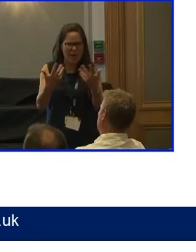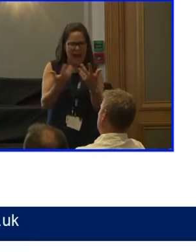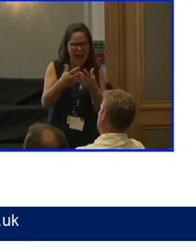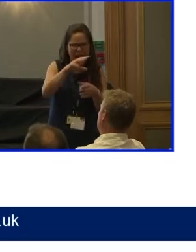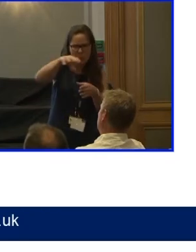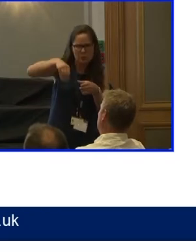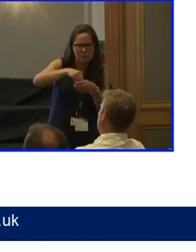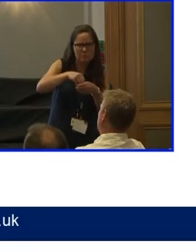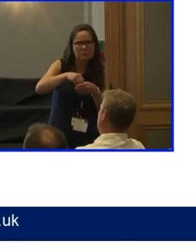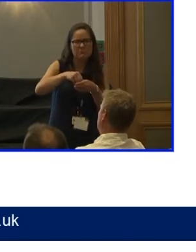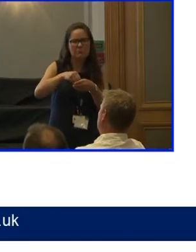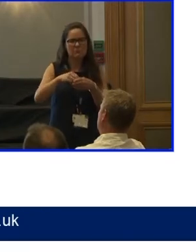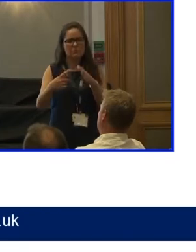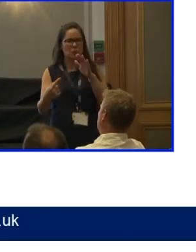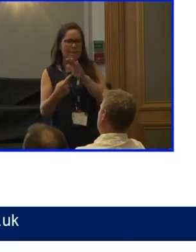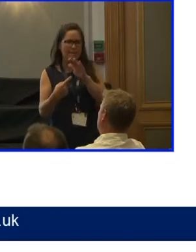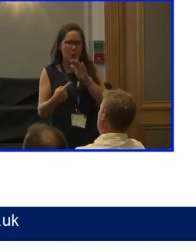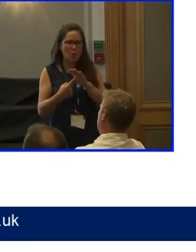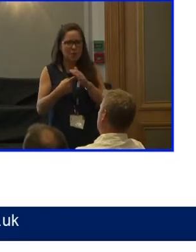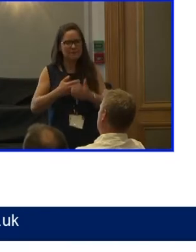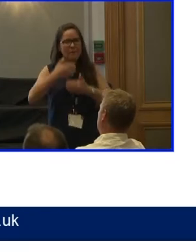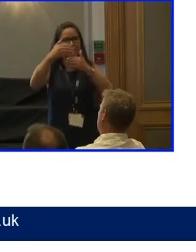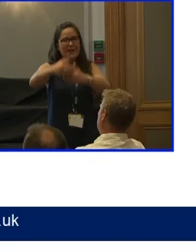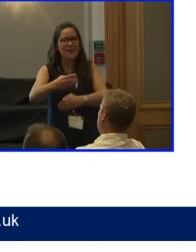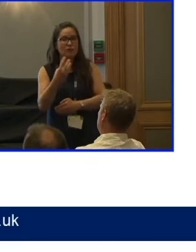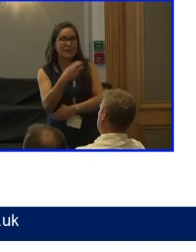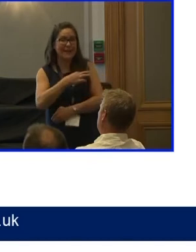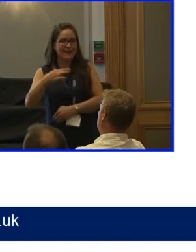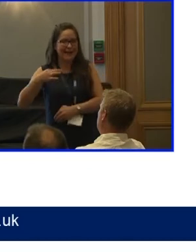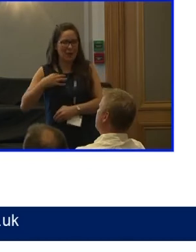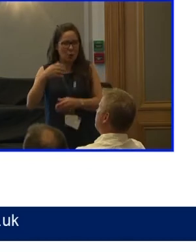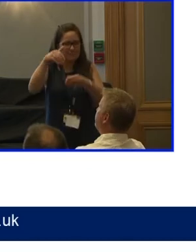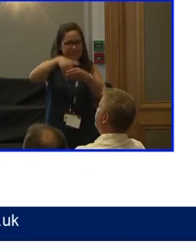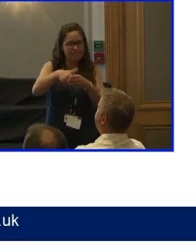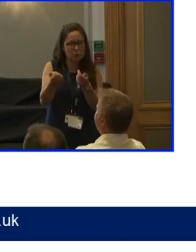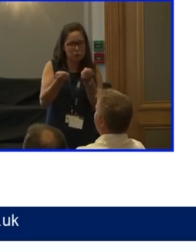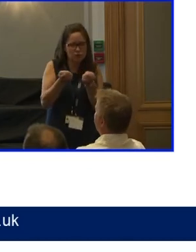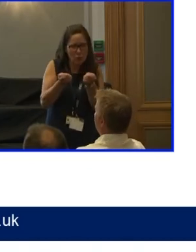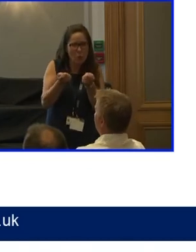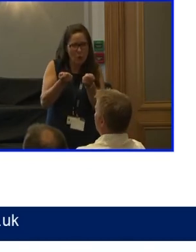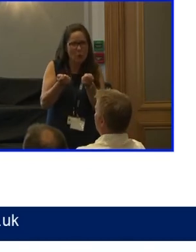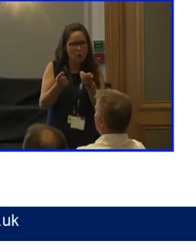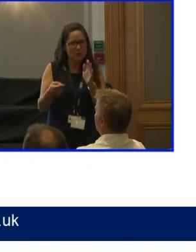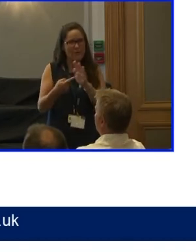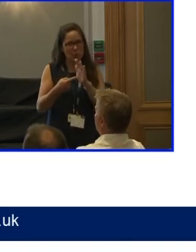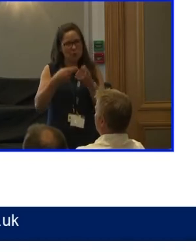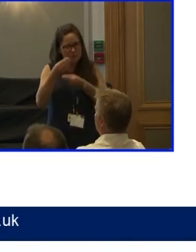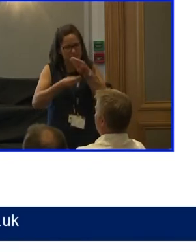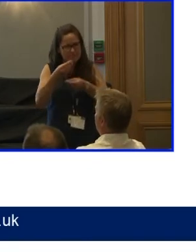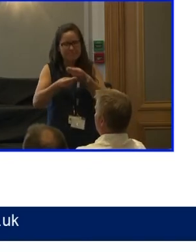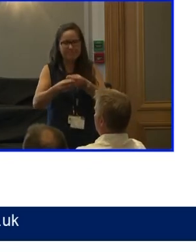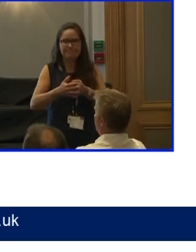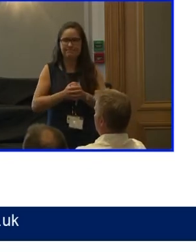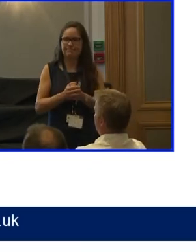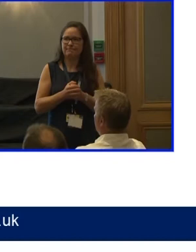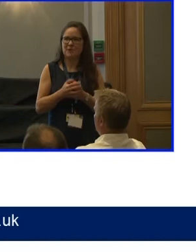why it's important for particularly phase three clinical trials to incorporate control. We'll talk some talk about sort of what sorts of